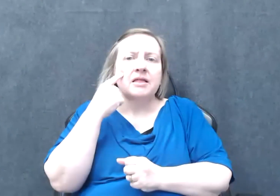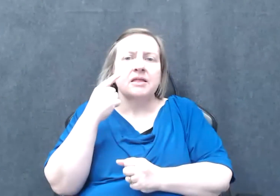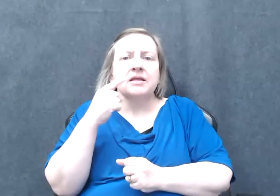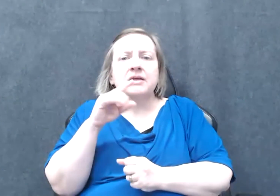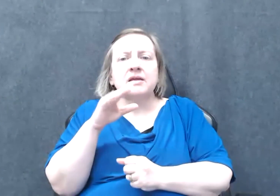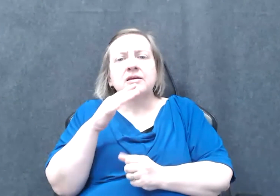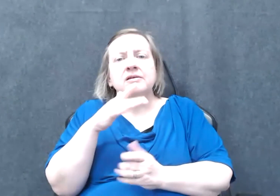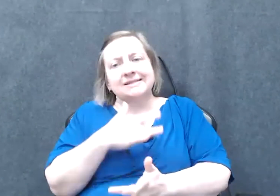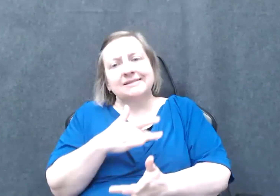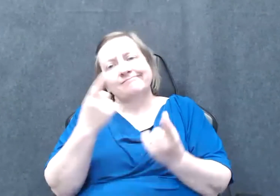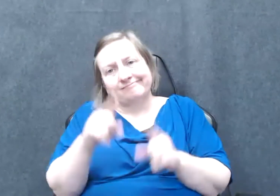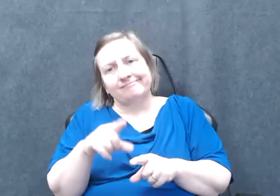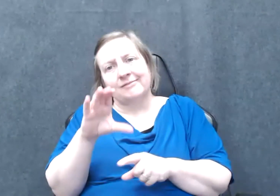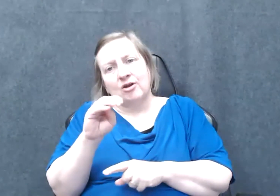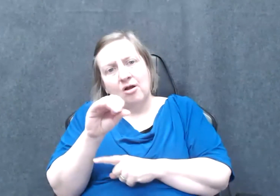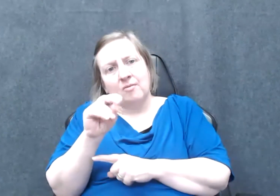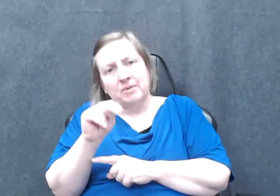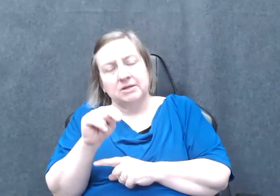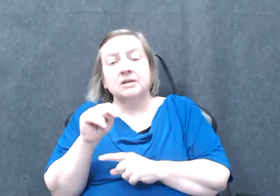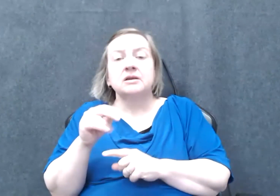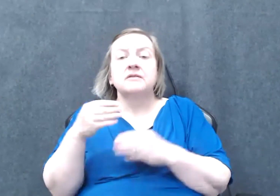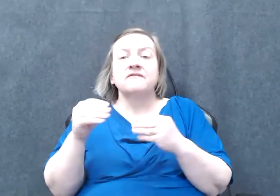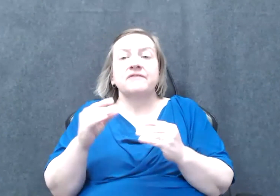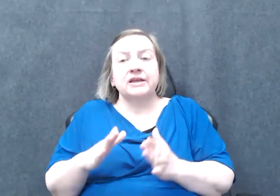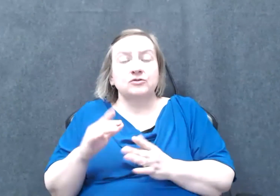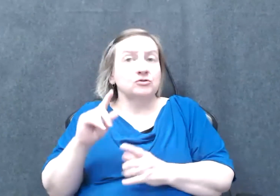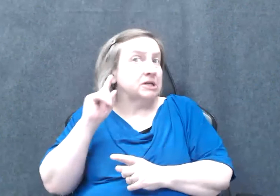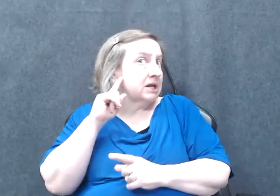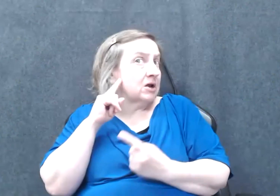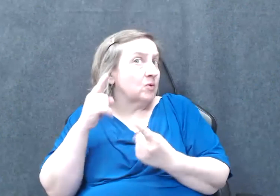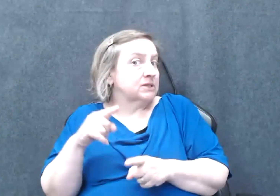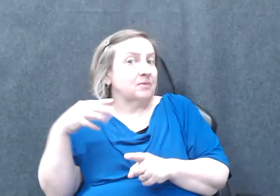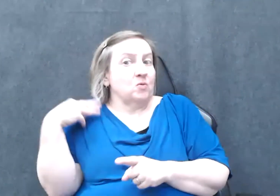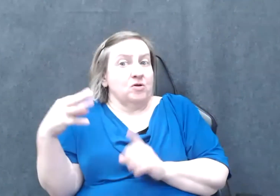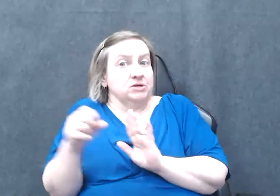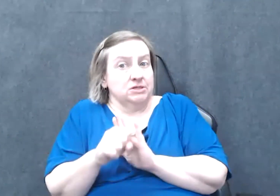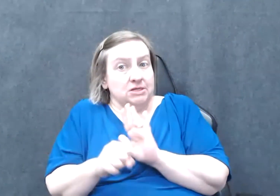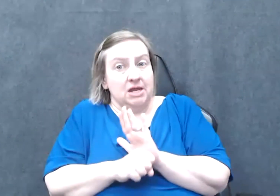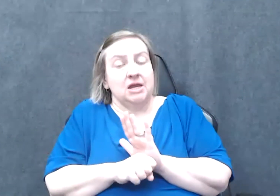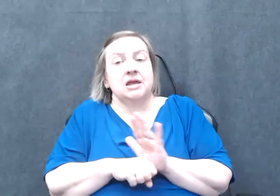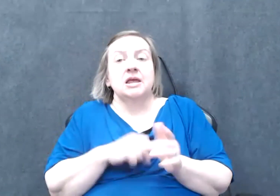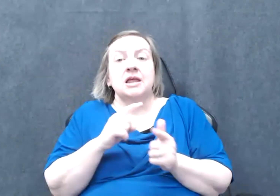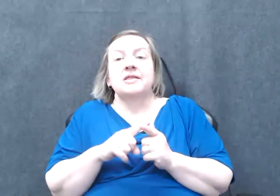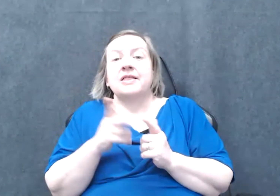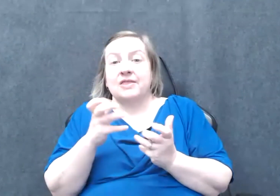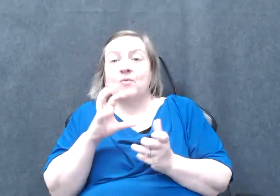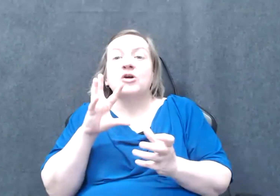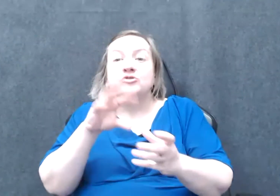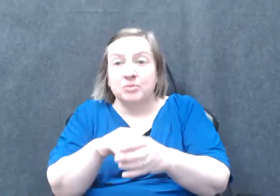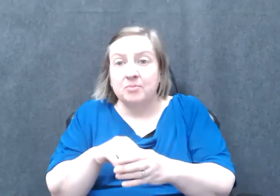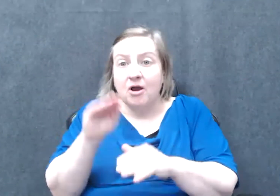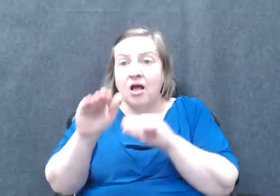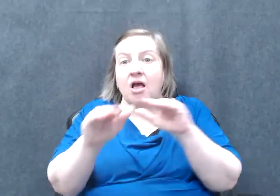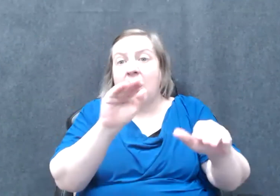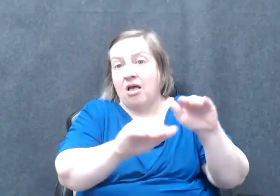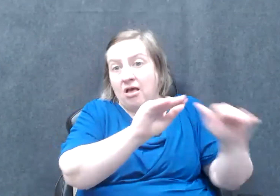common that, vendors hear what's happening in Washington State and they want to be a part of it.